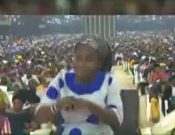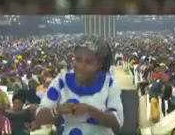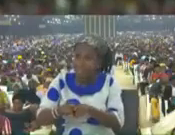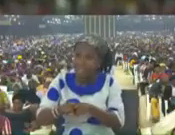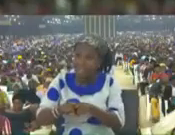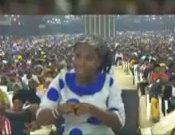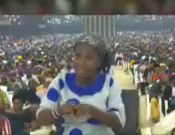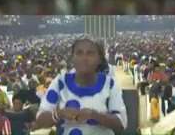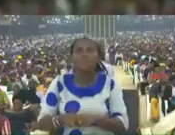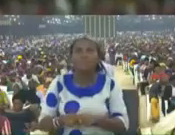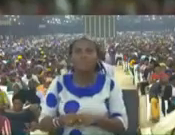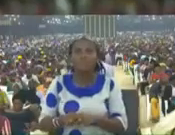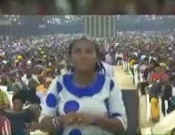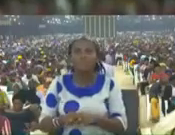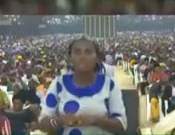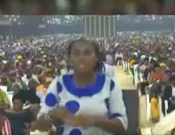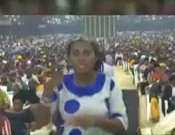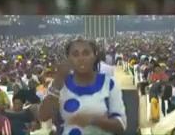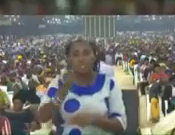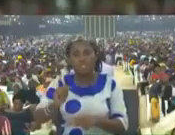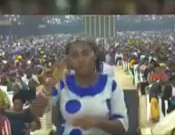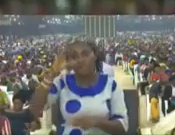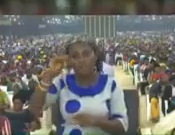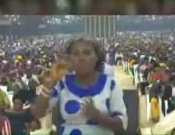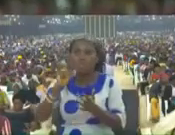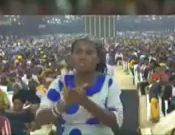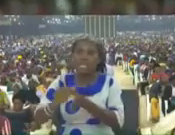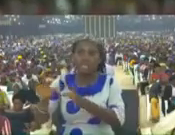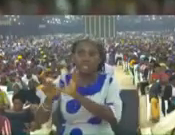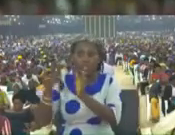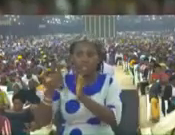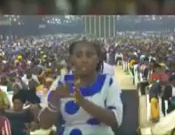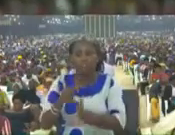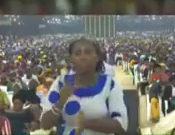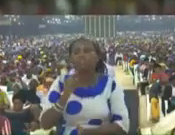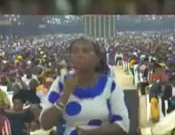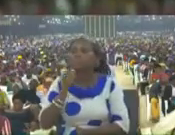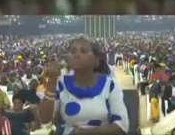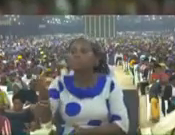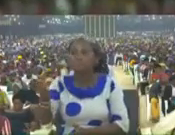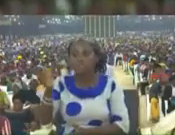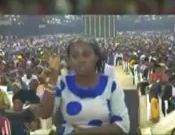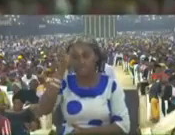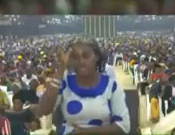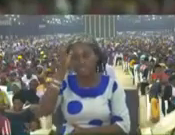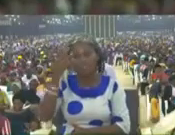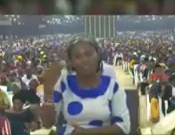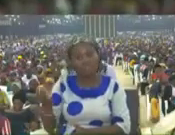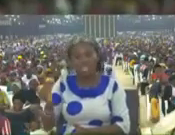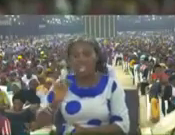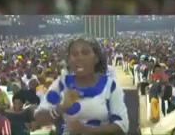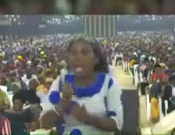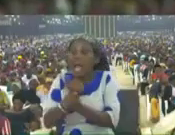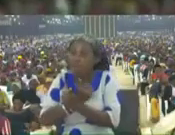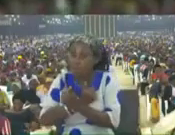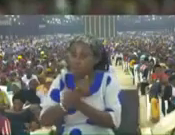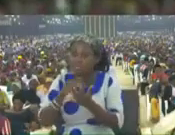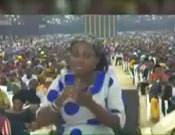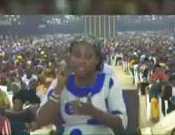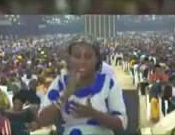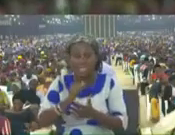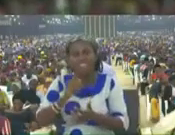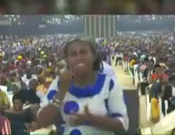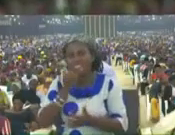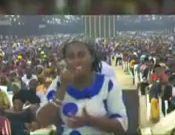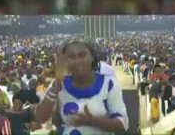And then the boy who did this one told his own father, said, I love this girl. I know I made a mistake. I shouldn't have